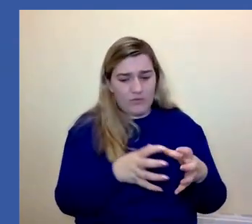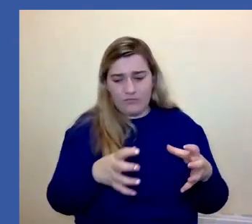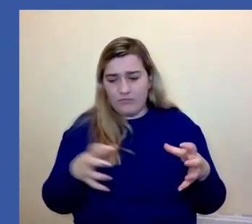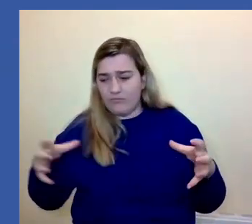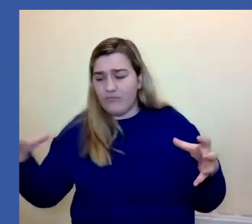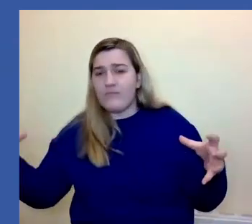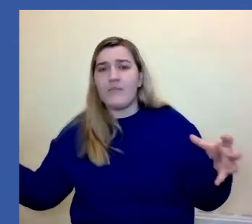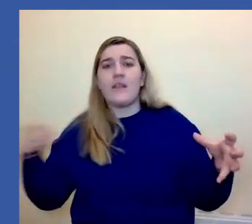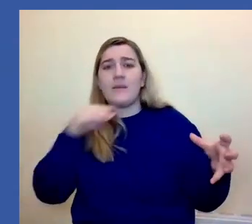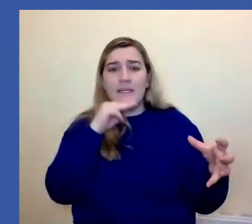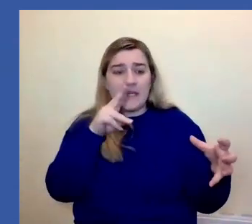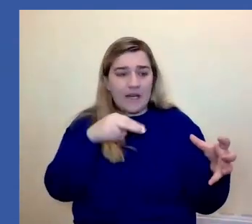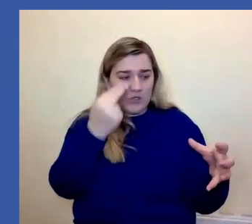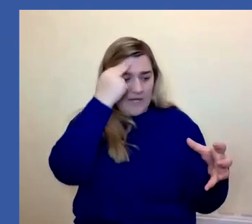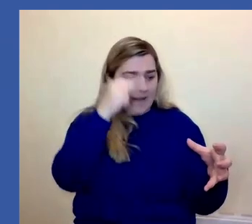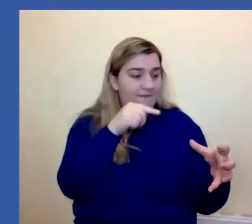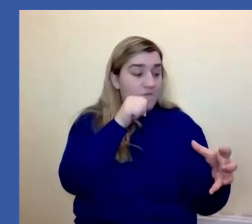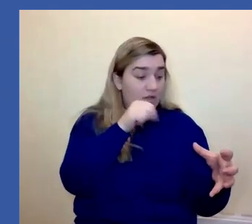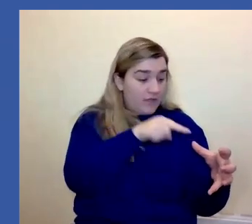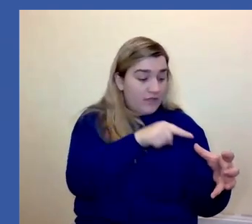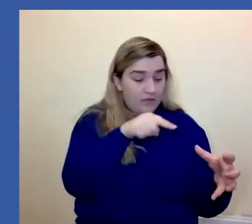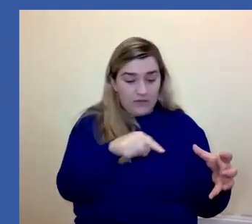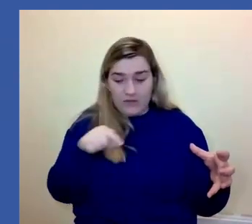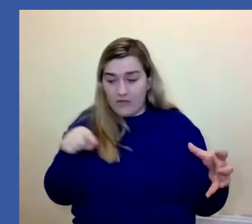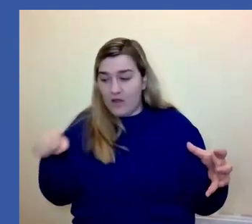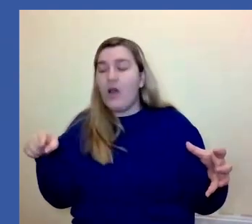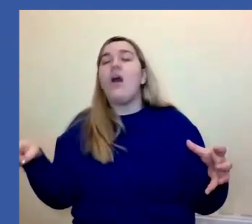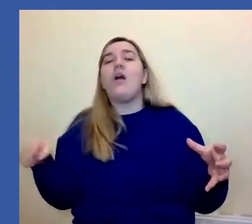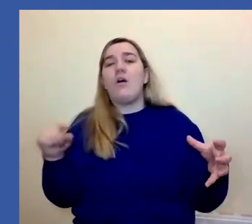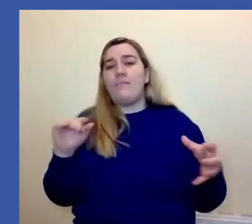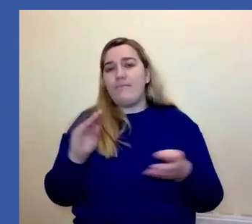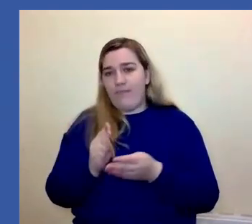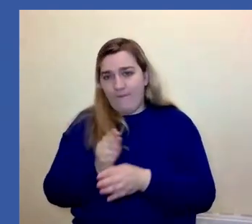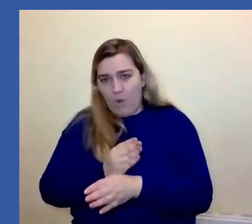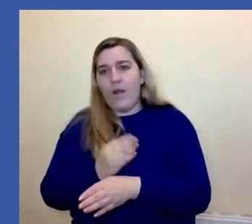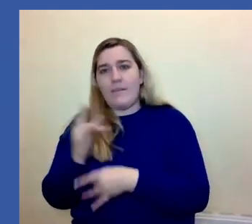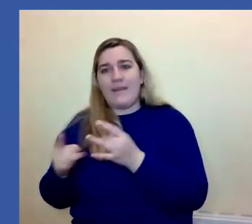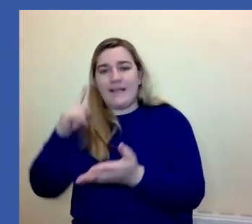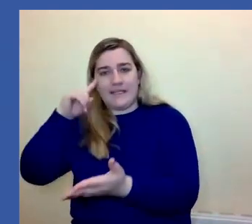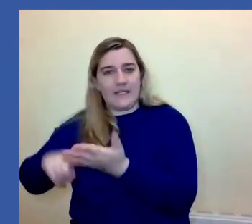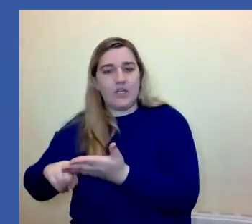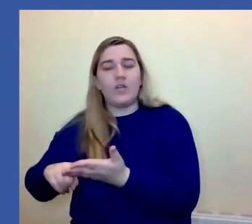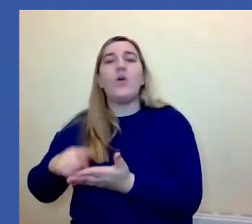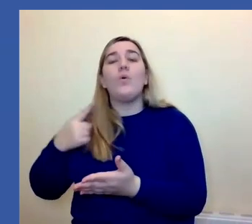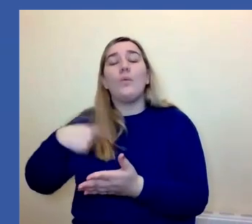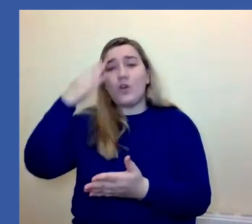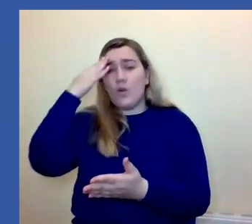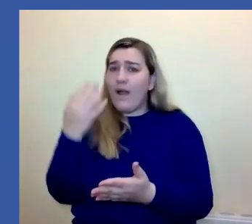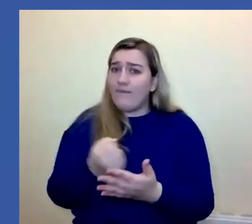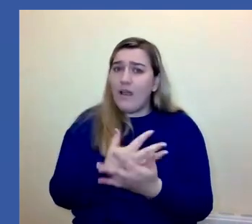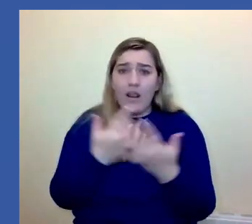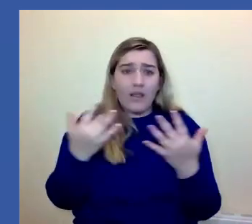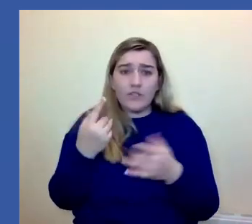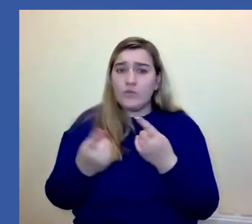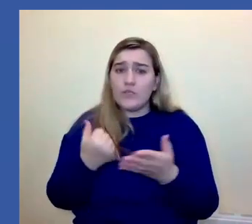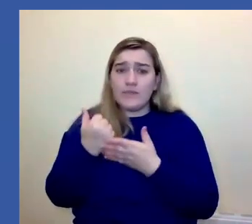to understand first before making a decision. We know through our work that we still have a lot to do to support people